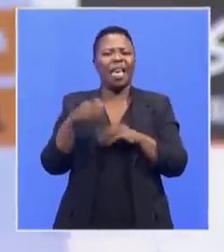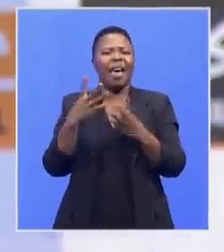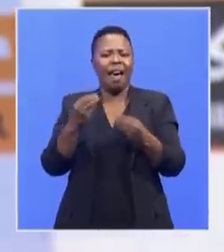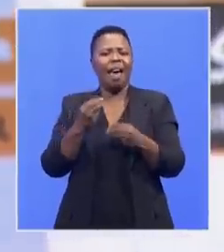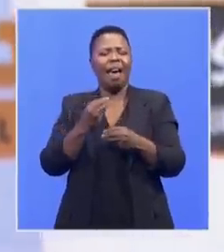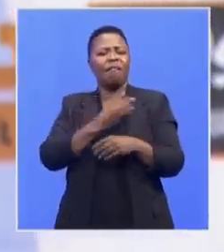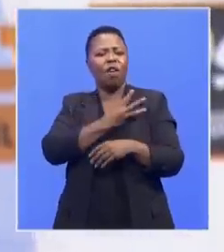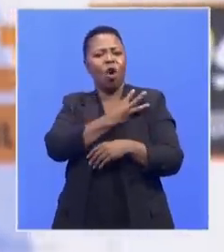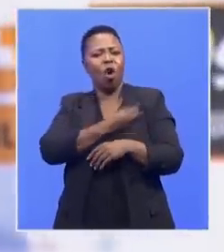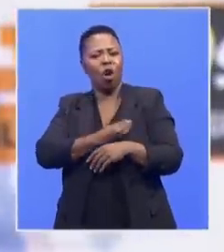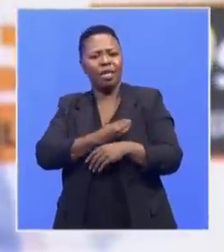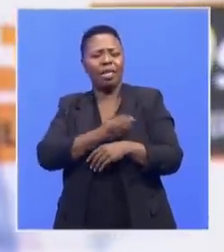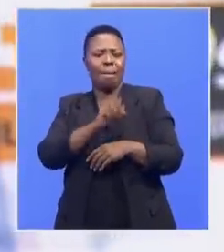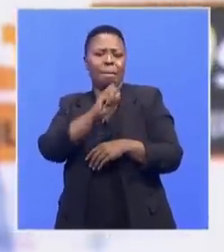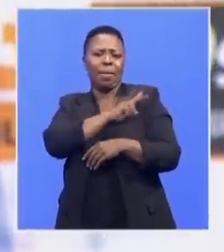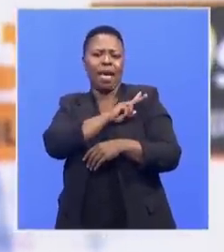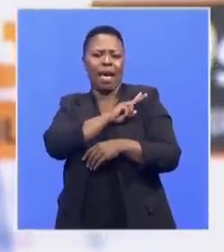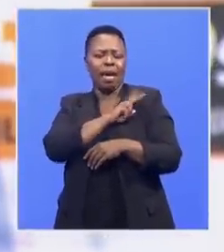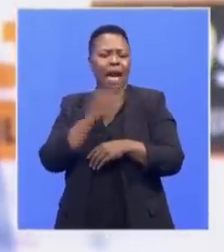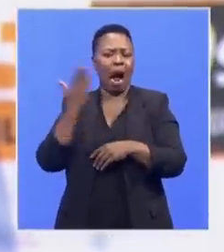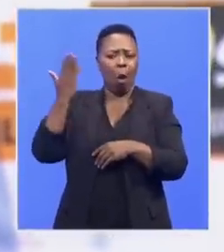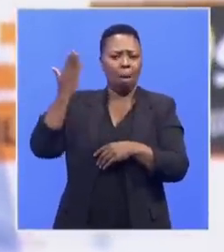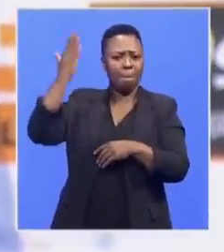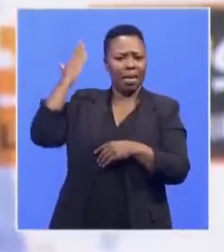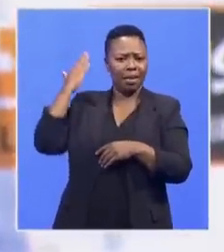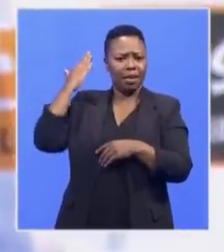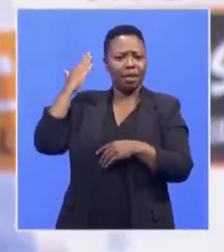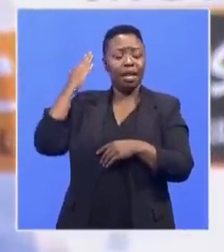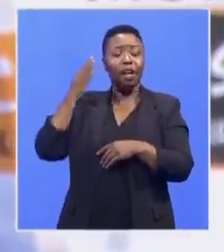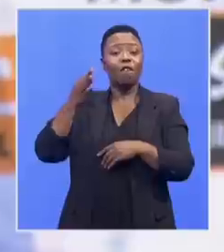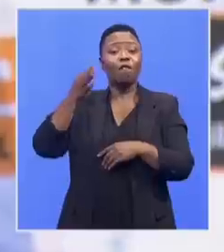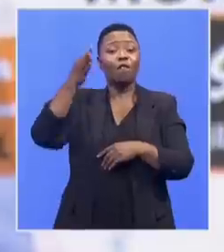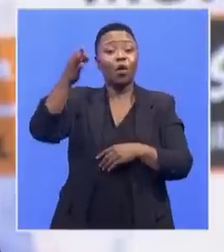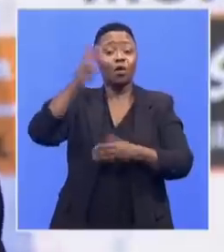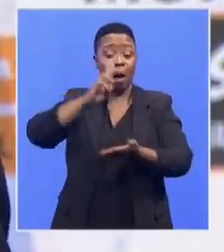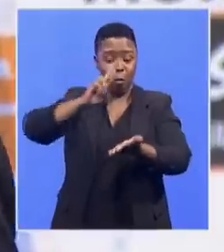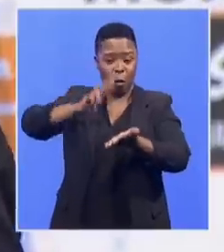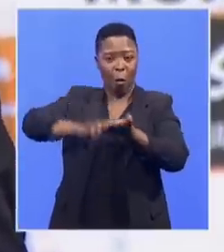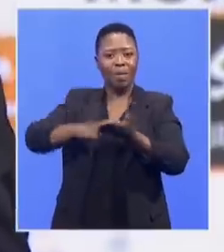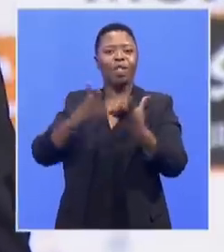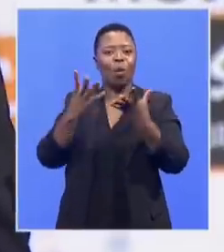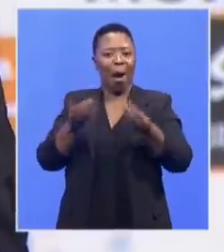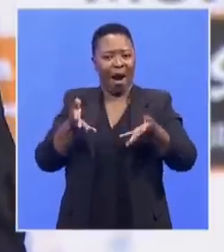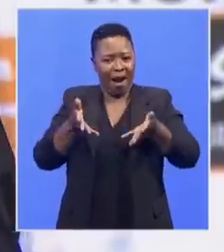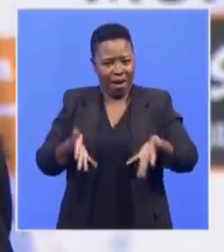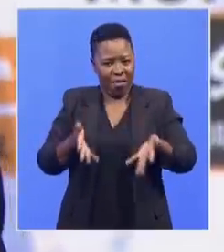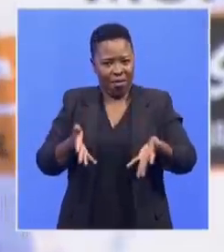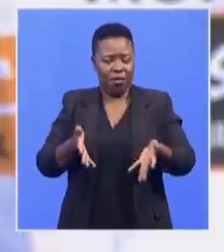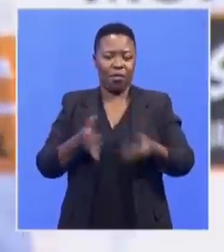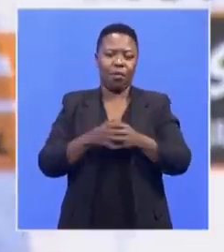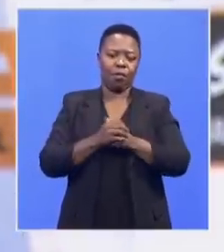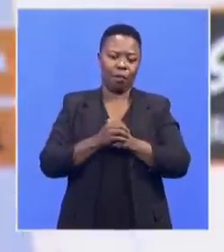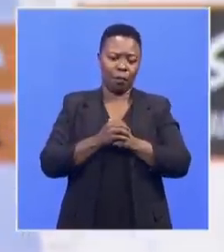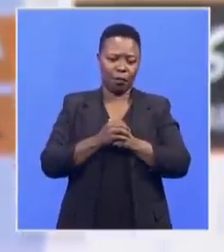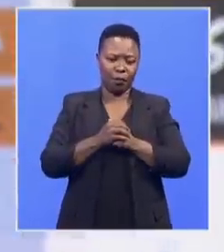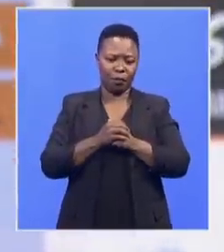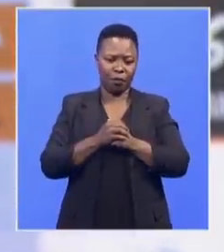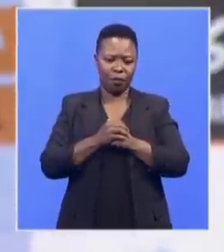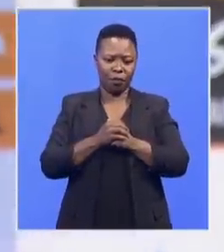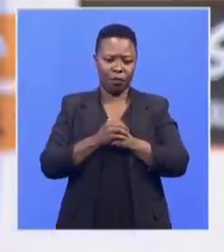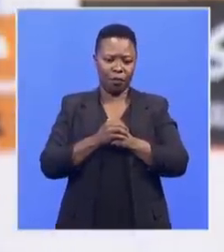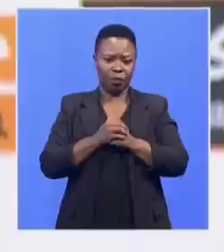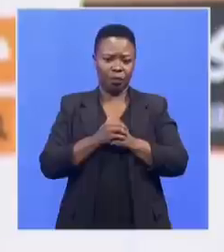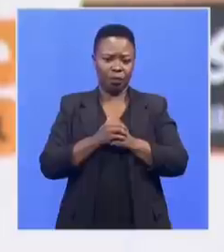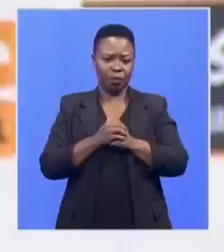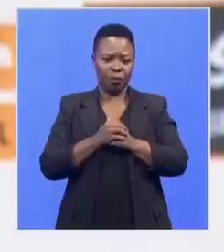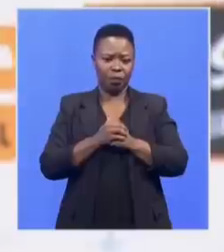as well as the promise of our future. The site of a